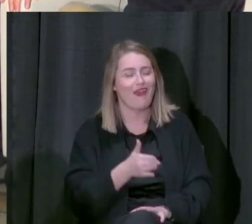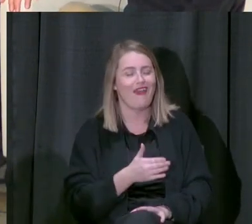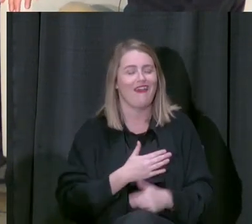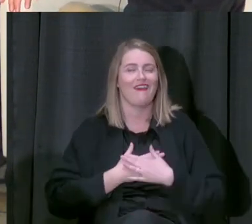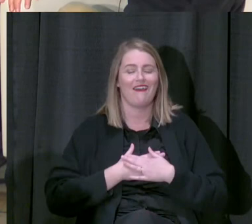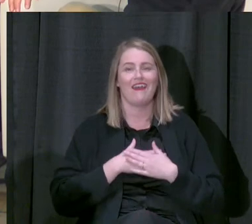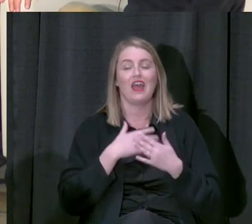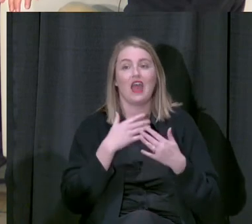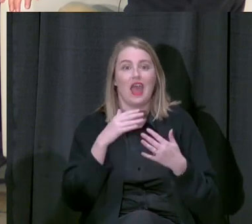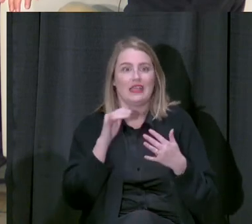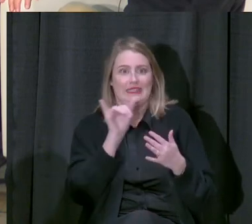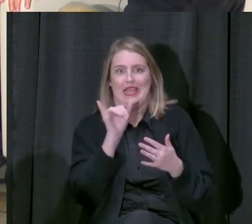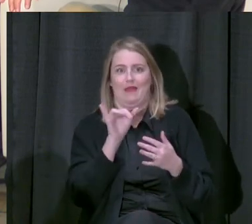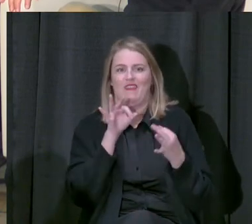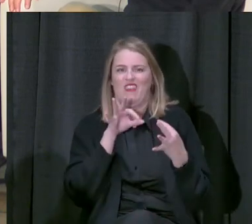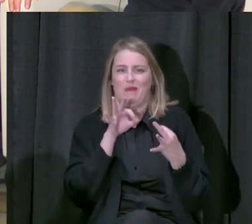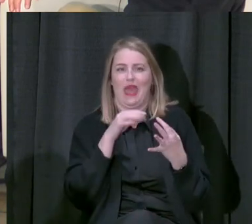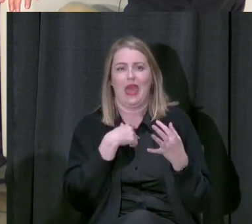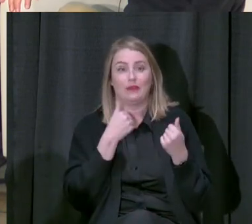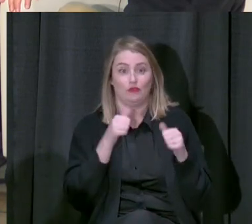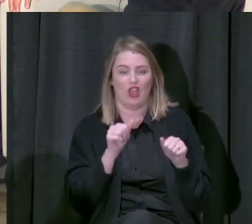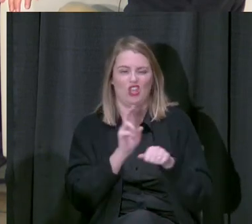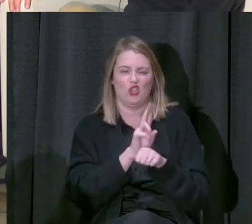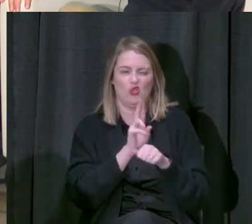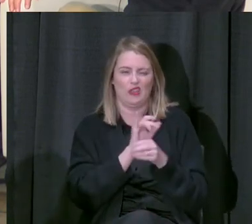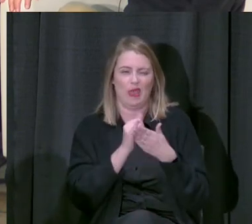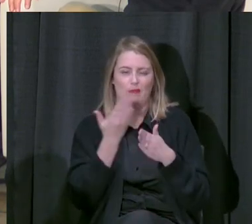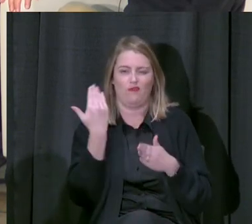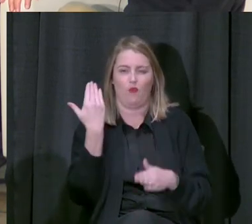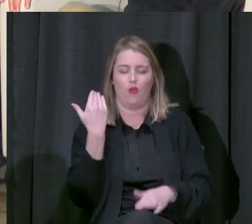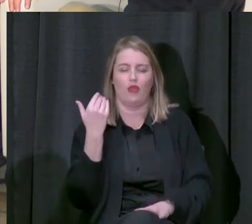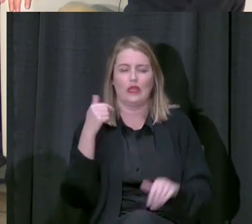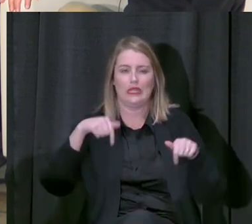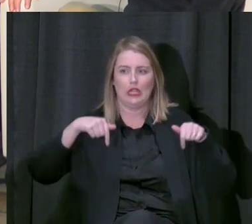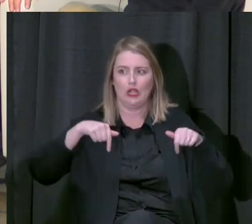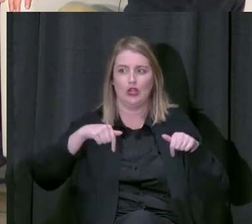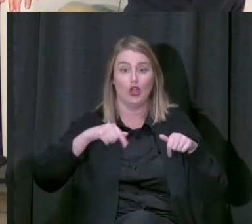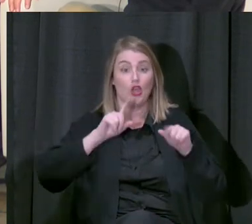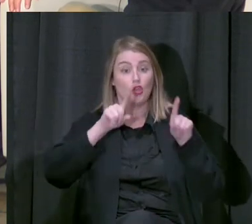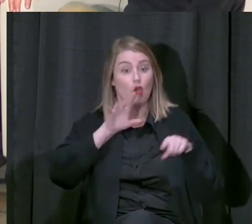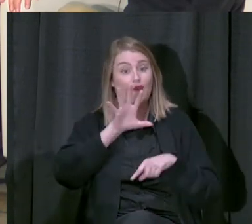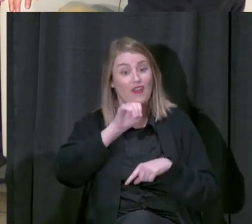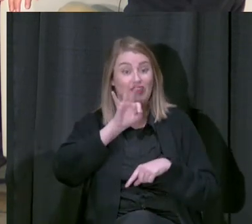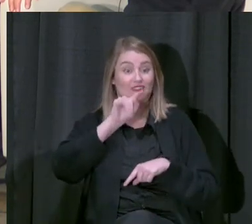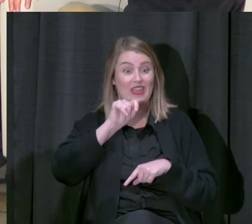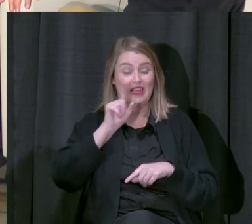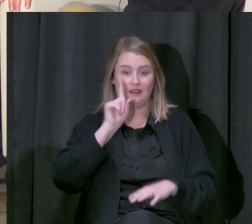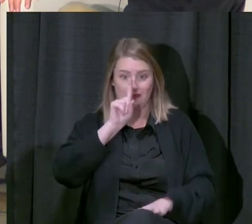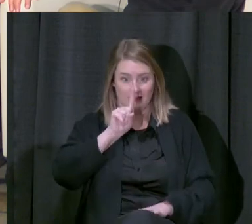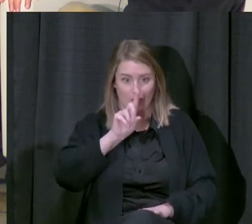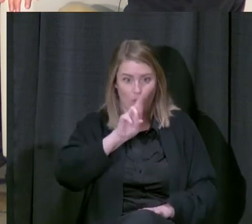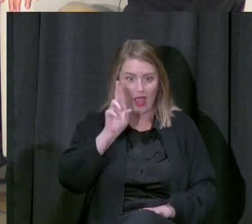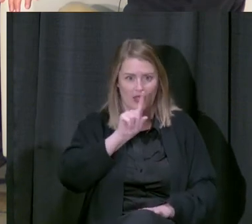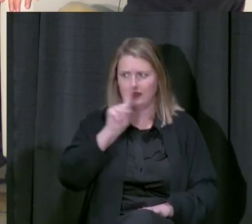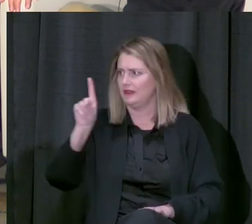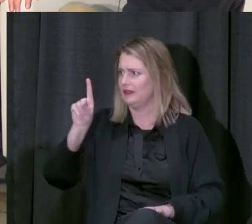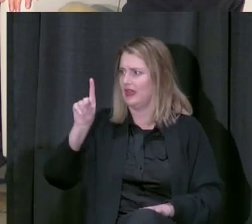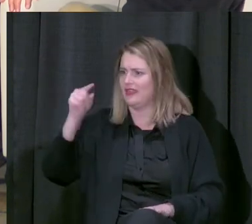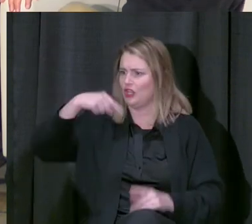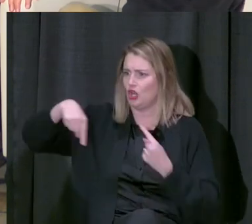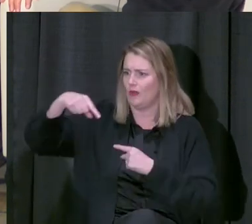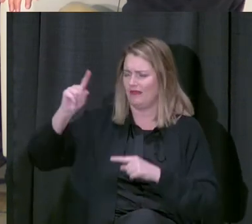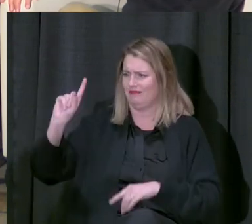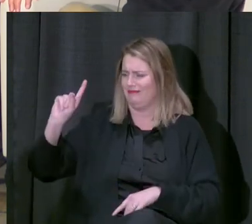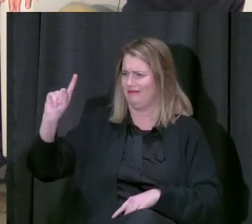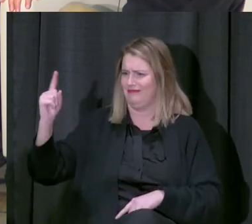I had the same kind of feedback where I was trying to use it earlier and it was like, go 50 feet. And then it was like, turn right. And then it was like, turn around. And I